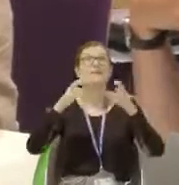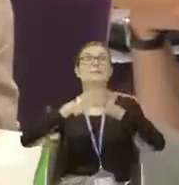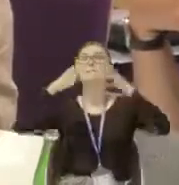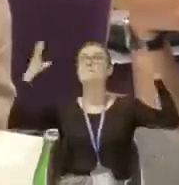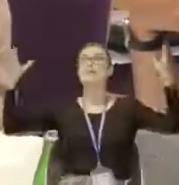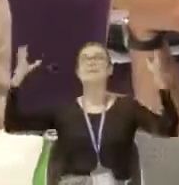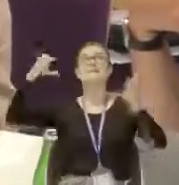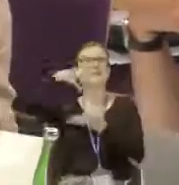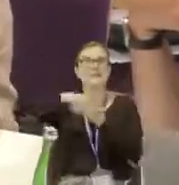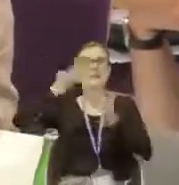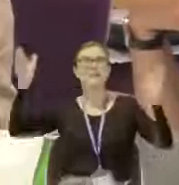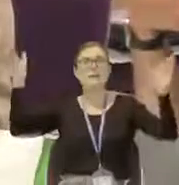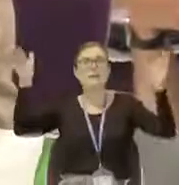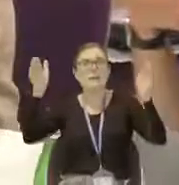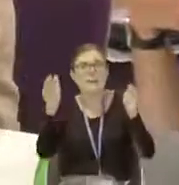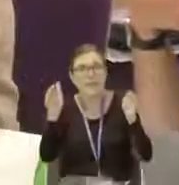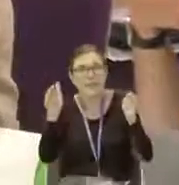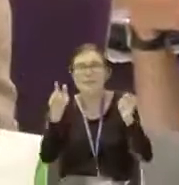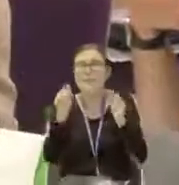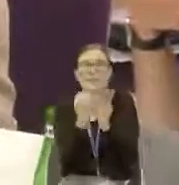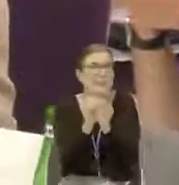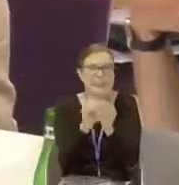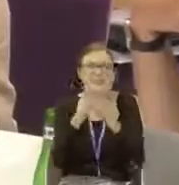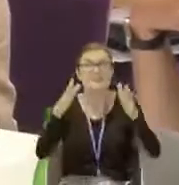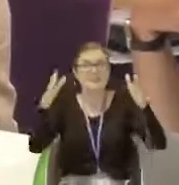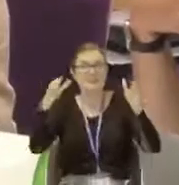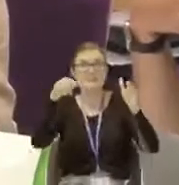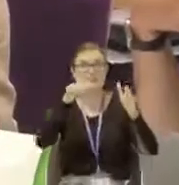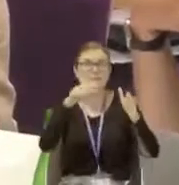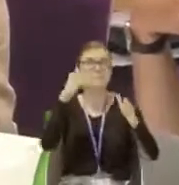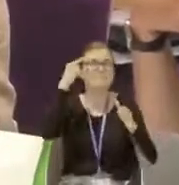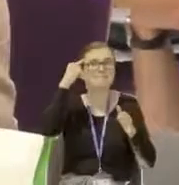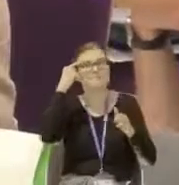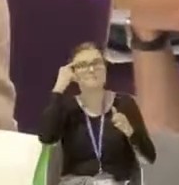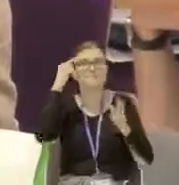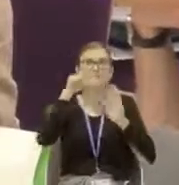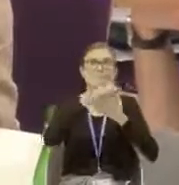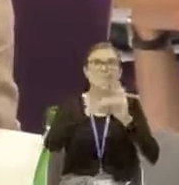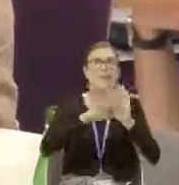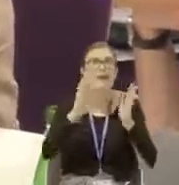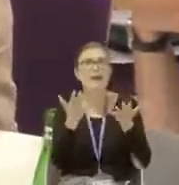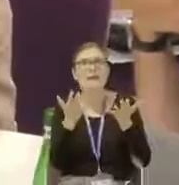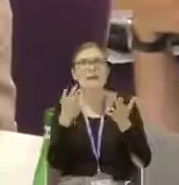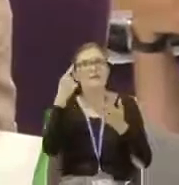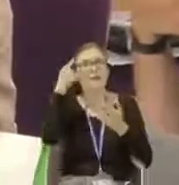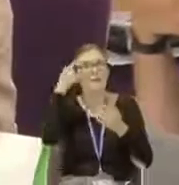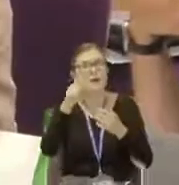the digital era. It's rebranding yourself,